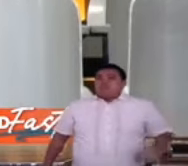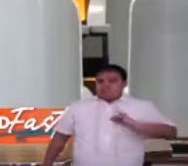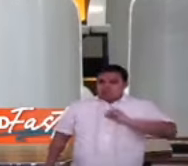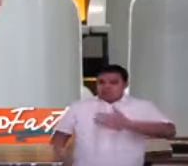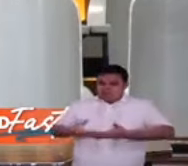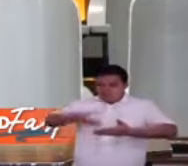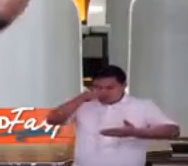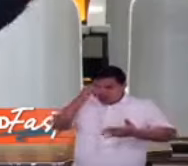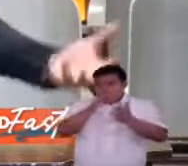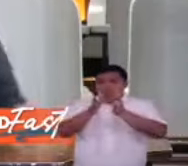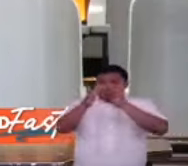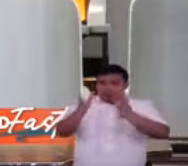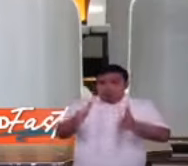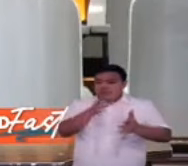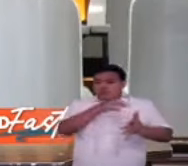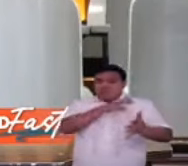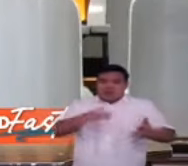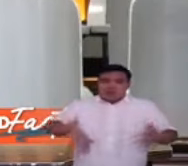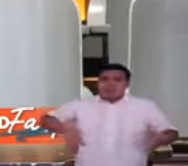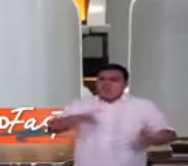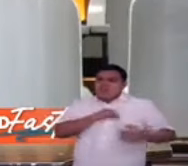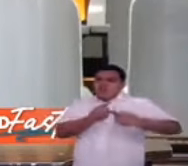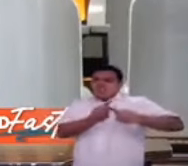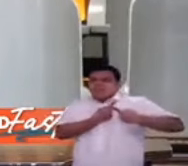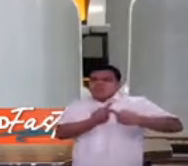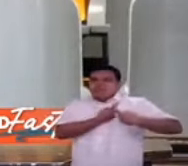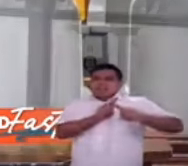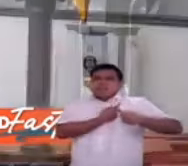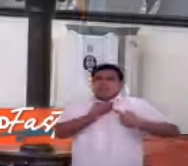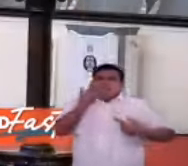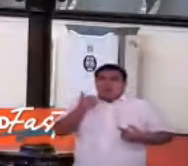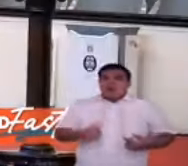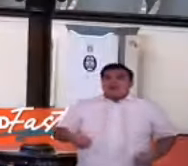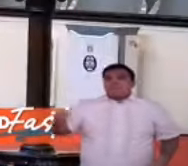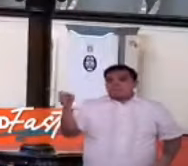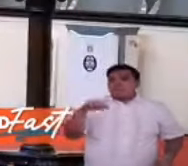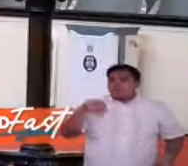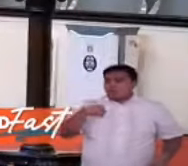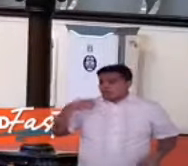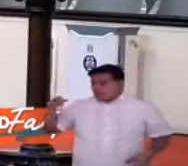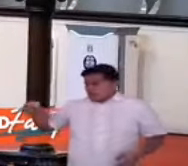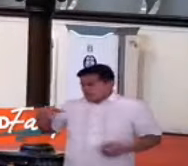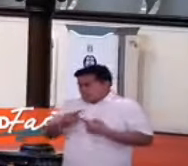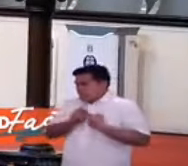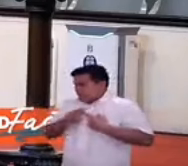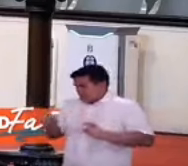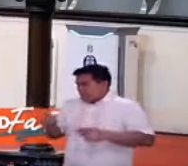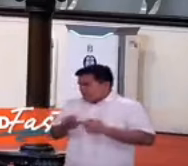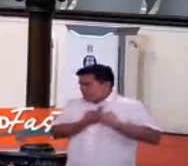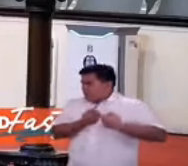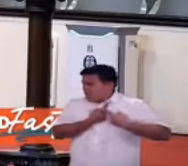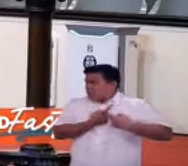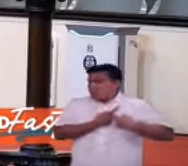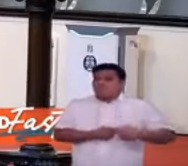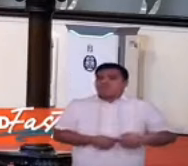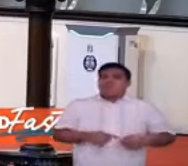had learned about Christ at an early age and I kept receiving Christ. Nga naman, ako mga amigo, dawat ka ba? Dawat sa ko, dawat ta di, dawat